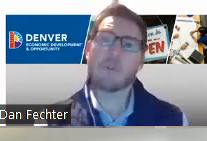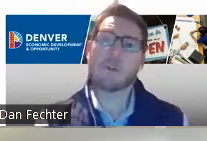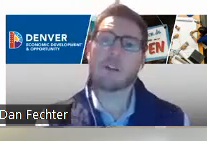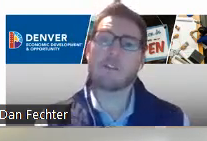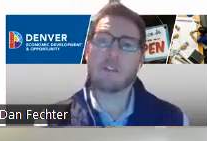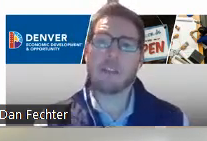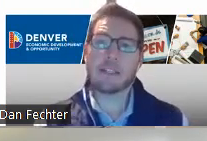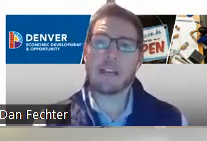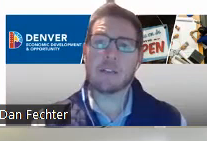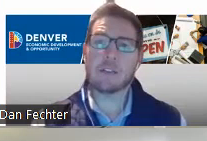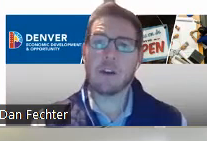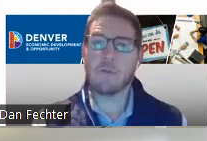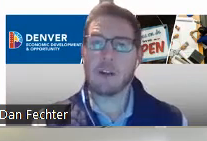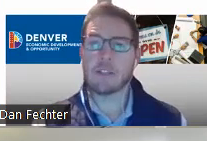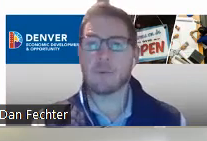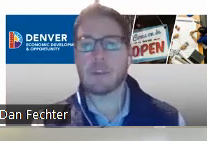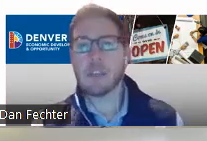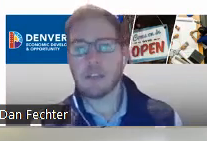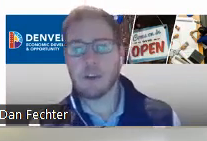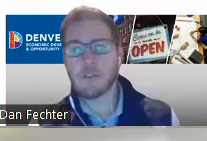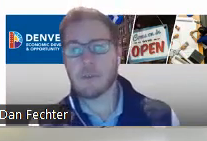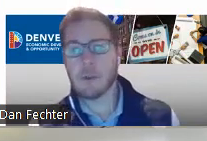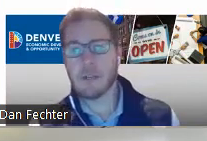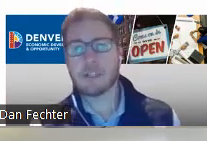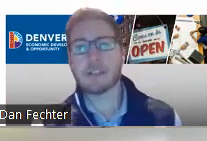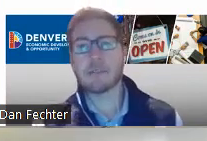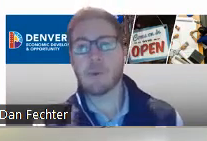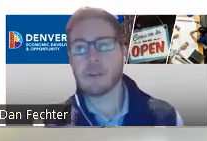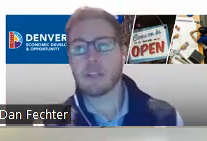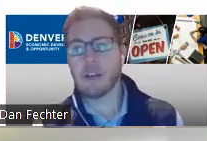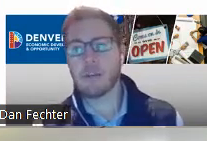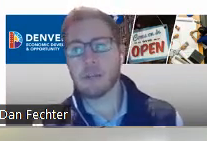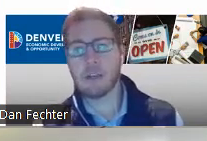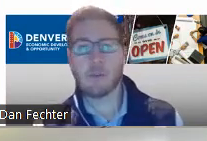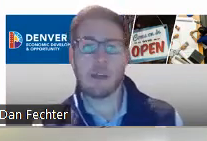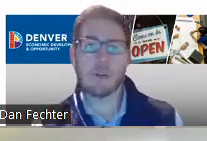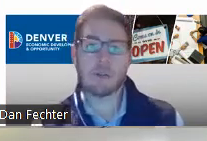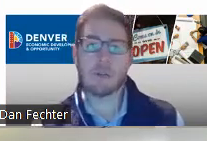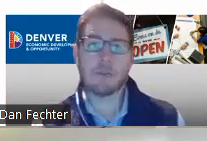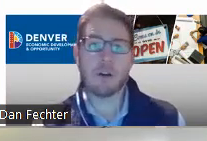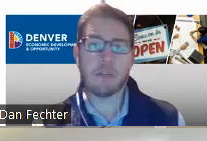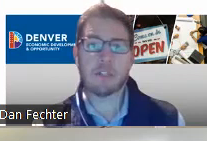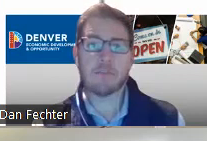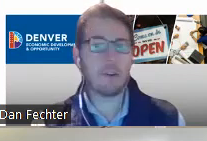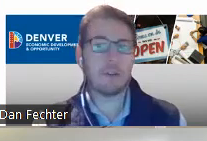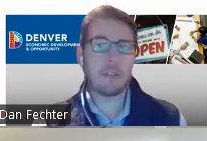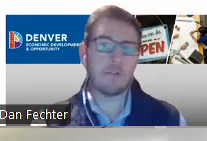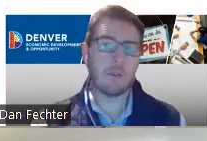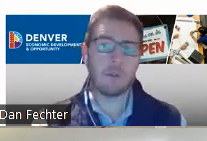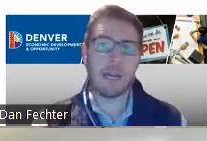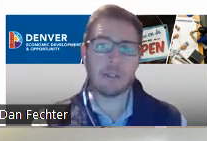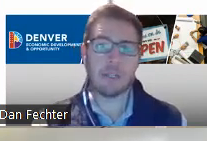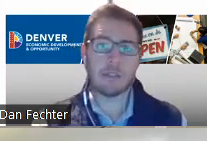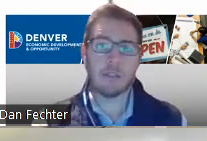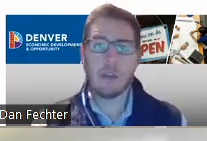investing $450,000 in home funds with involved communities to support the development of the Wild Horse Ridge Apartments for use as